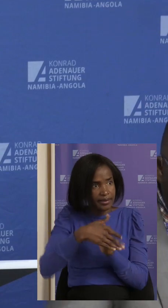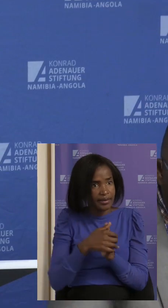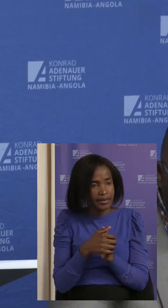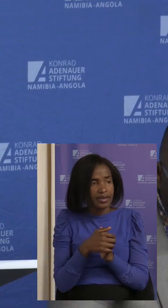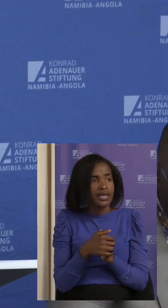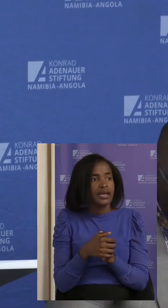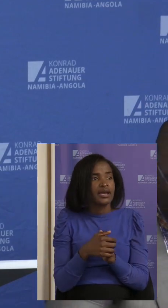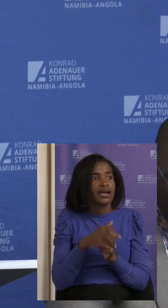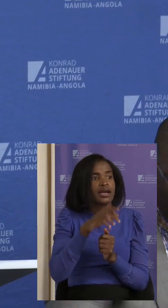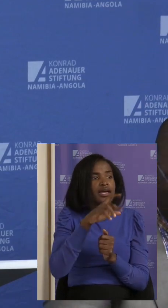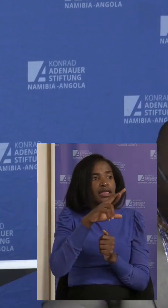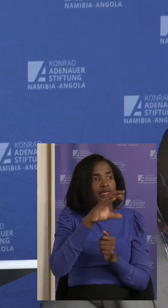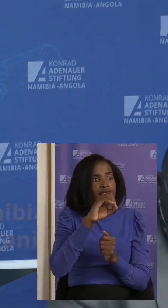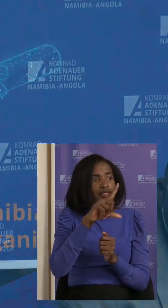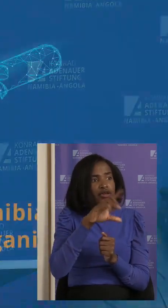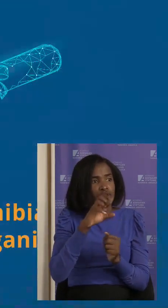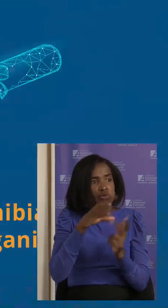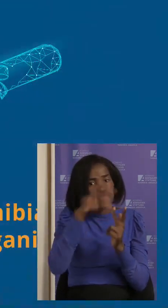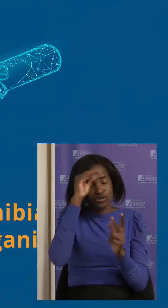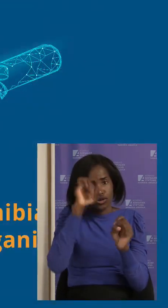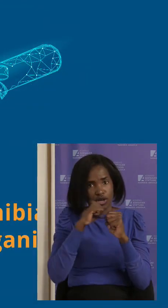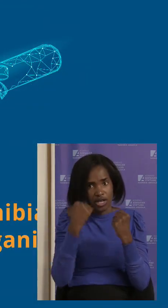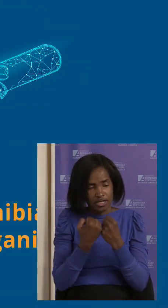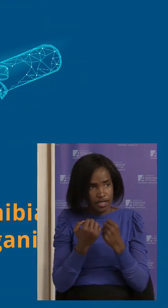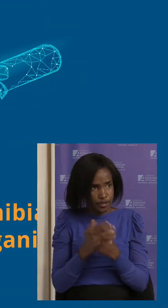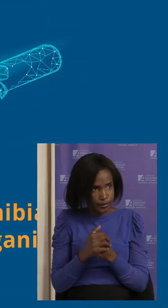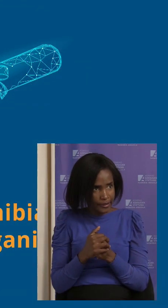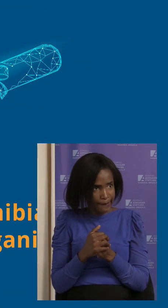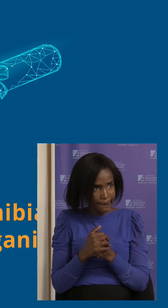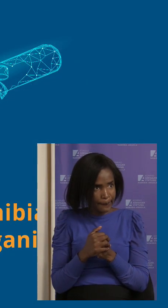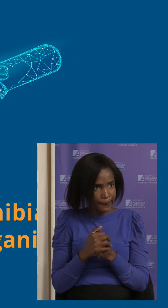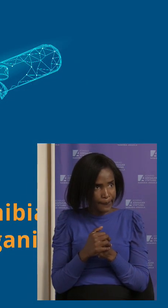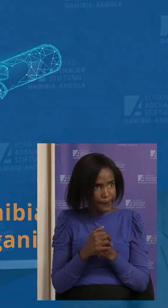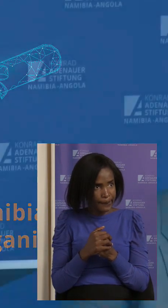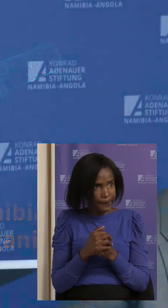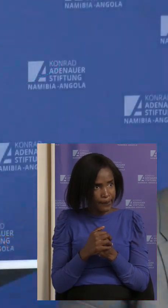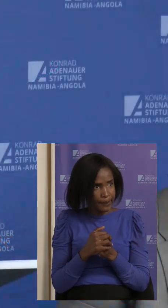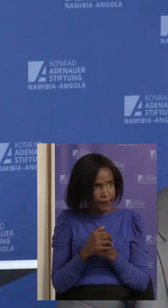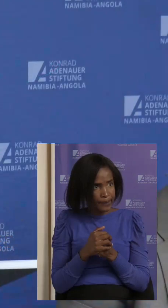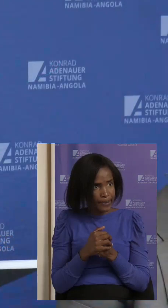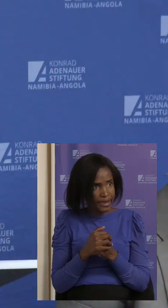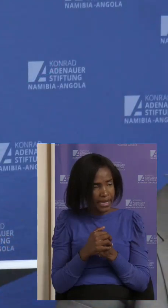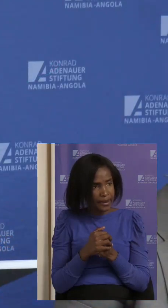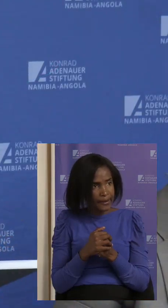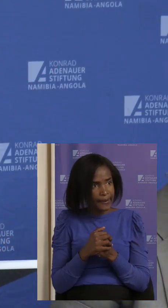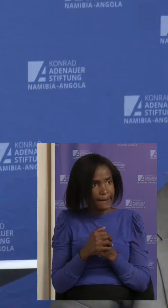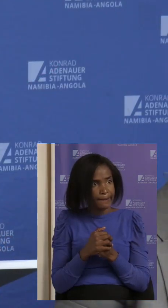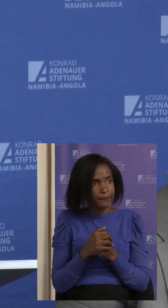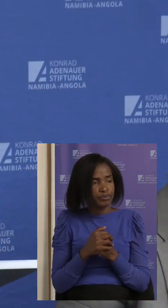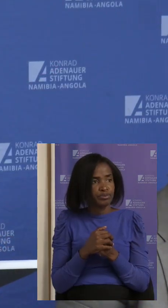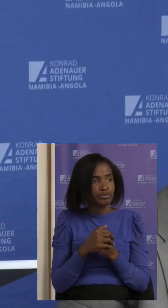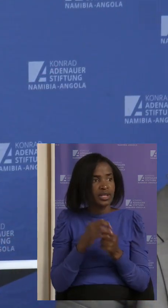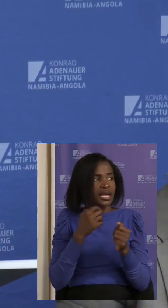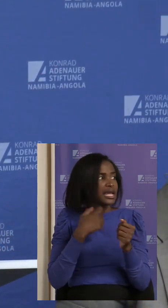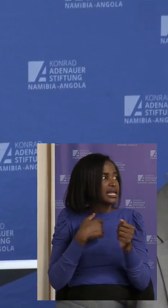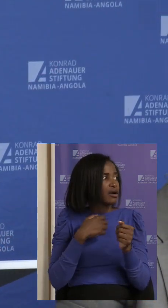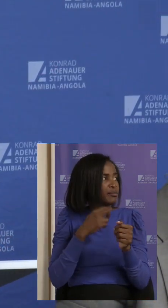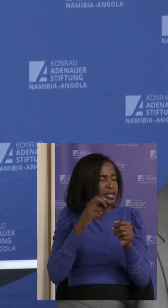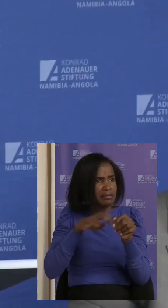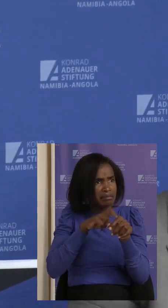the role of student organizations. Sorry, I'm out of breath. But when I was preparing for